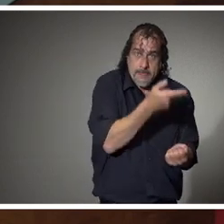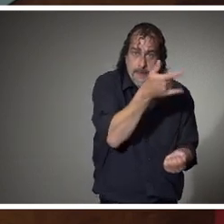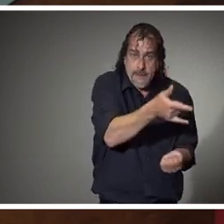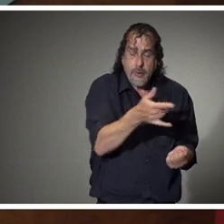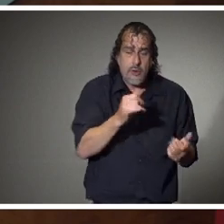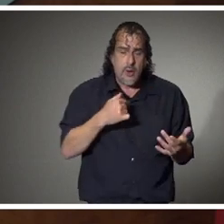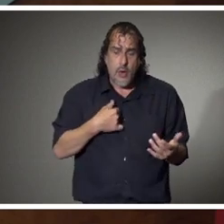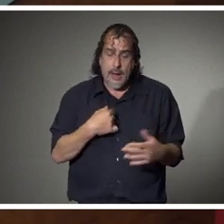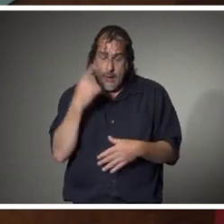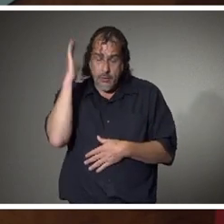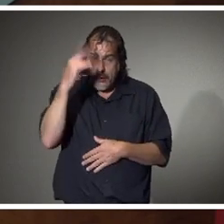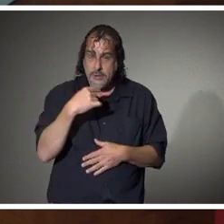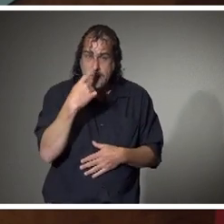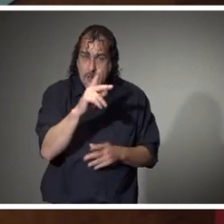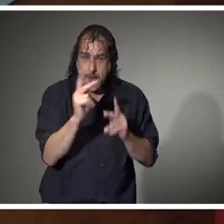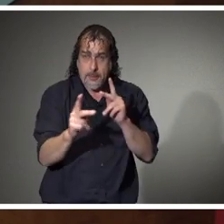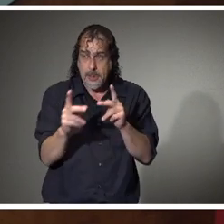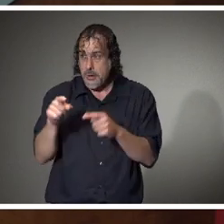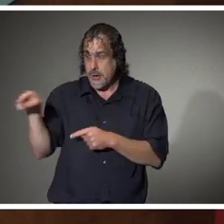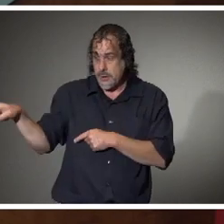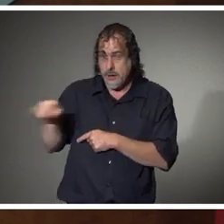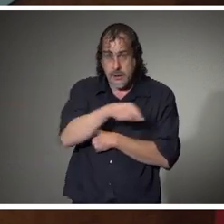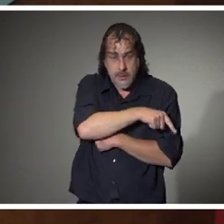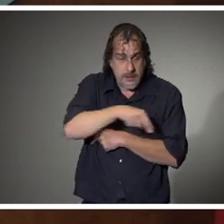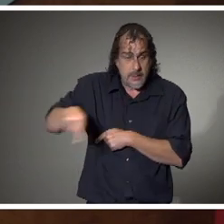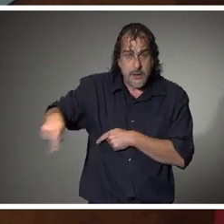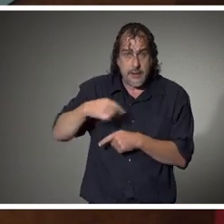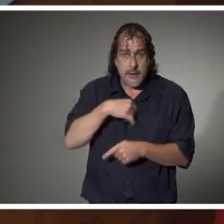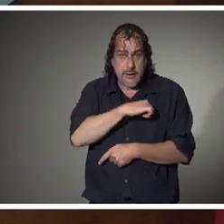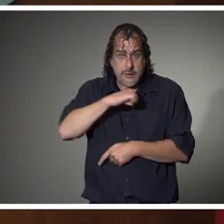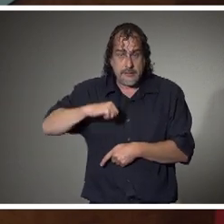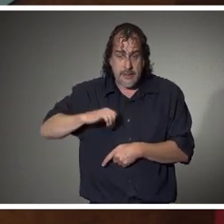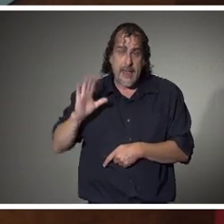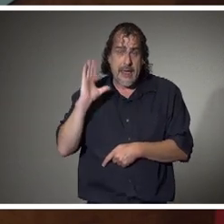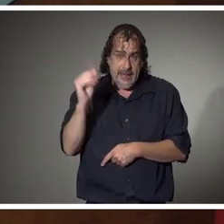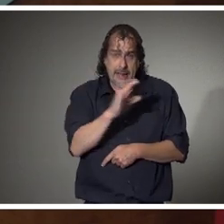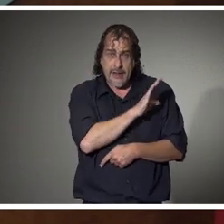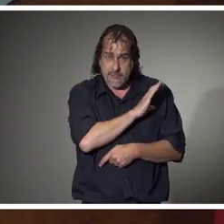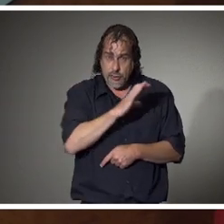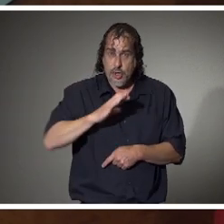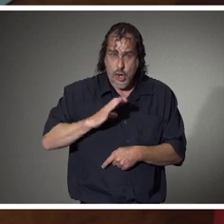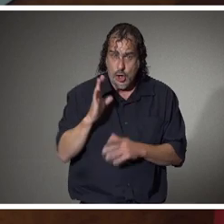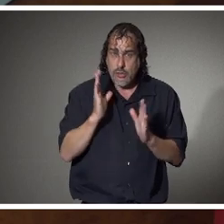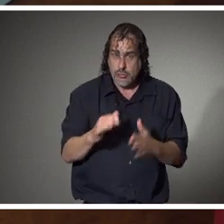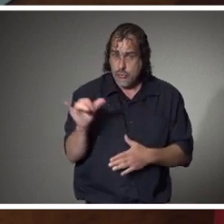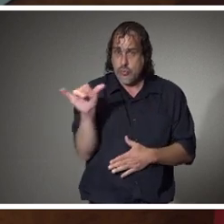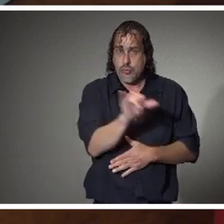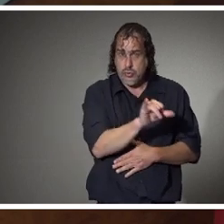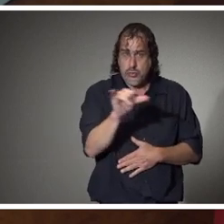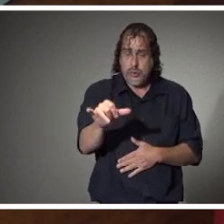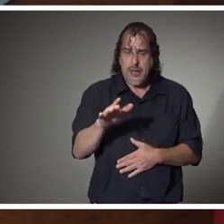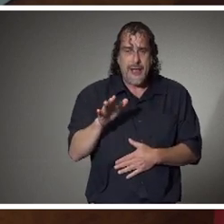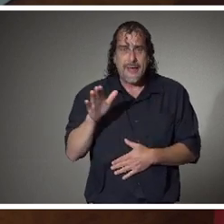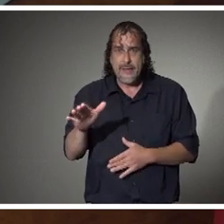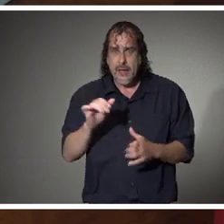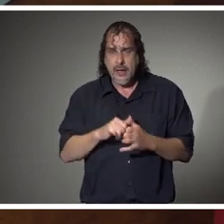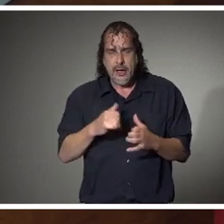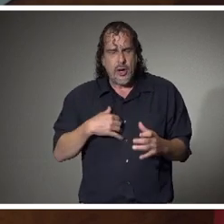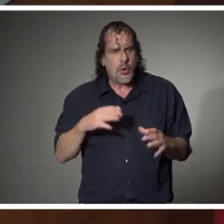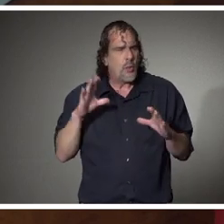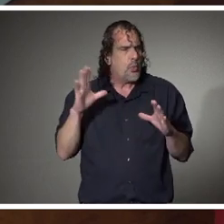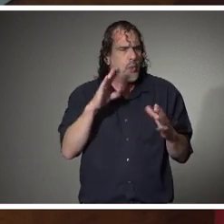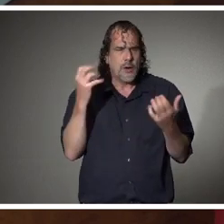is these two senators, and our members of Congress as well, our House of Representatives, they could not have been